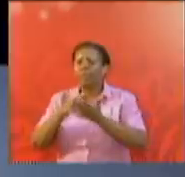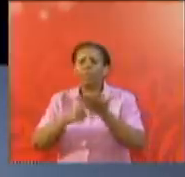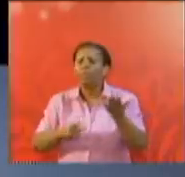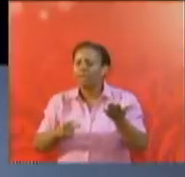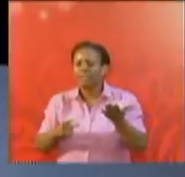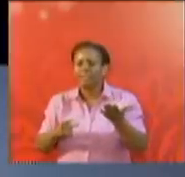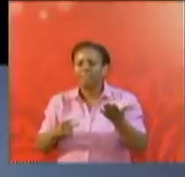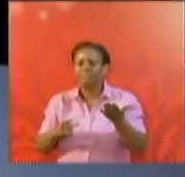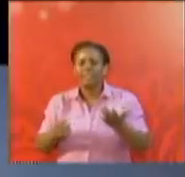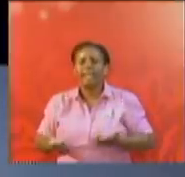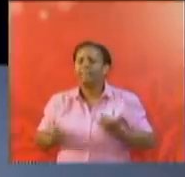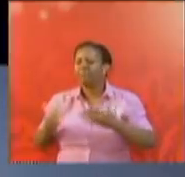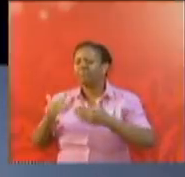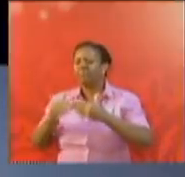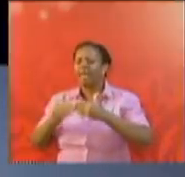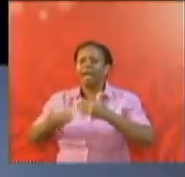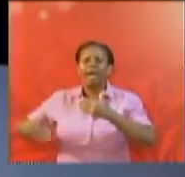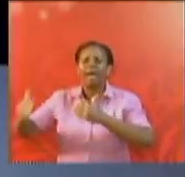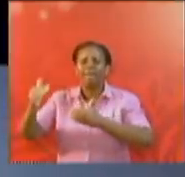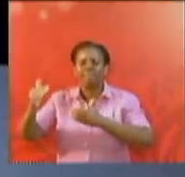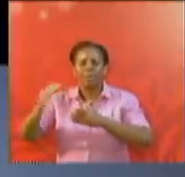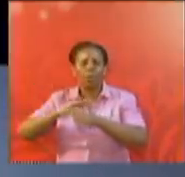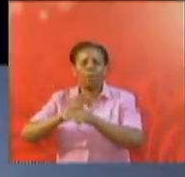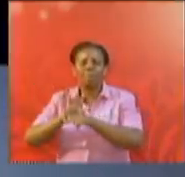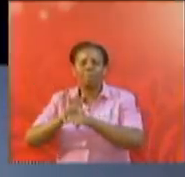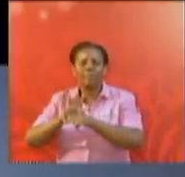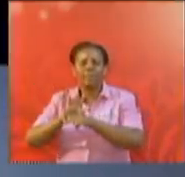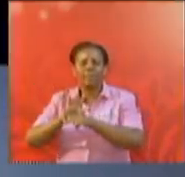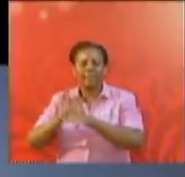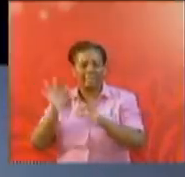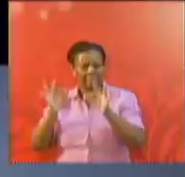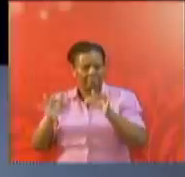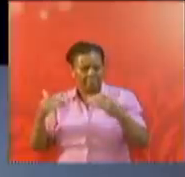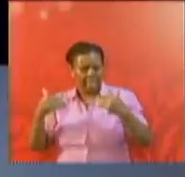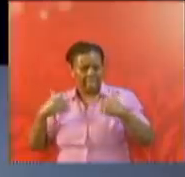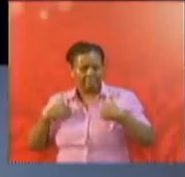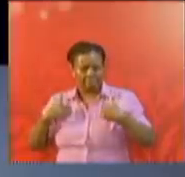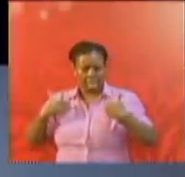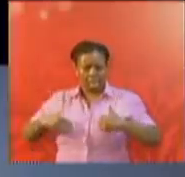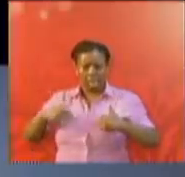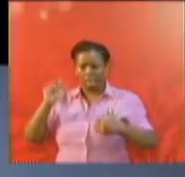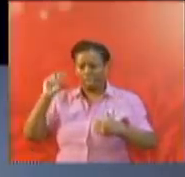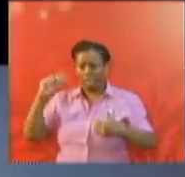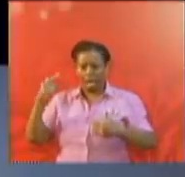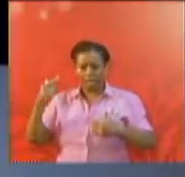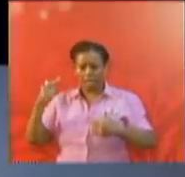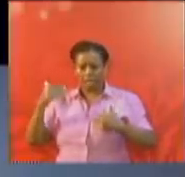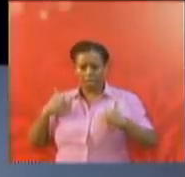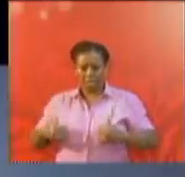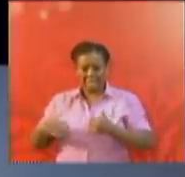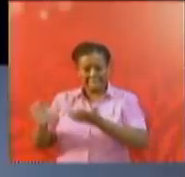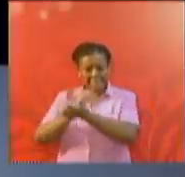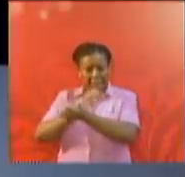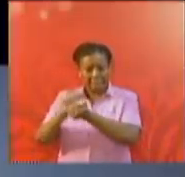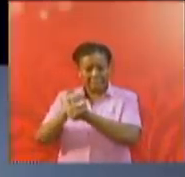lead post their infection? Or is there long-term damage, or are they able to lead pretty much normal lives, but of course cautious